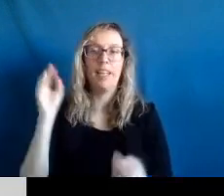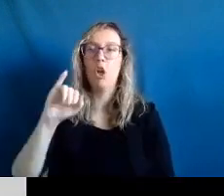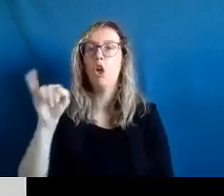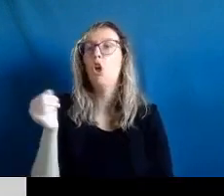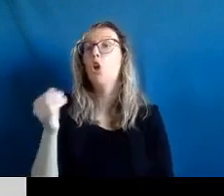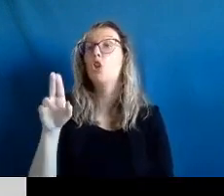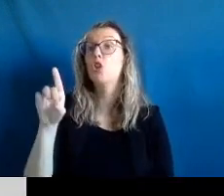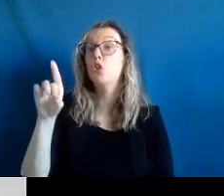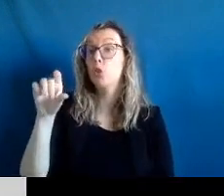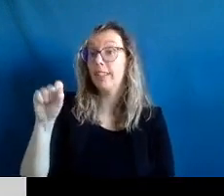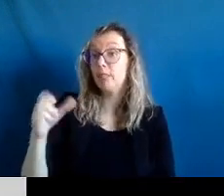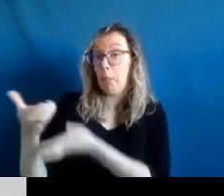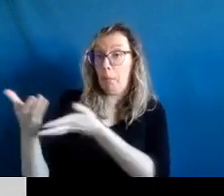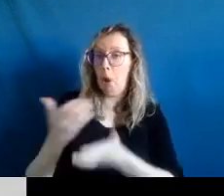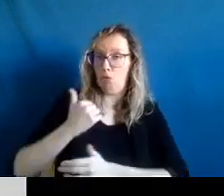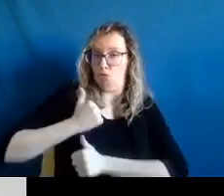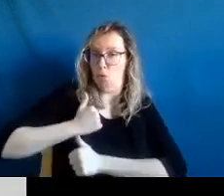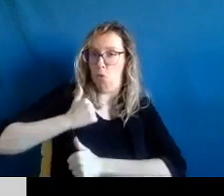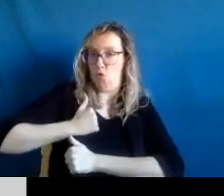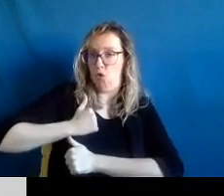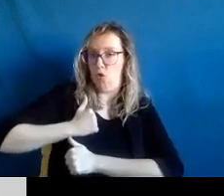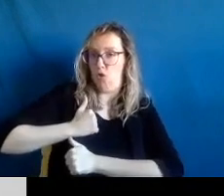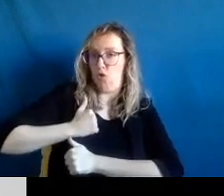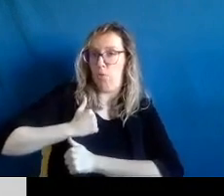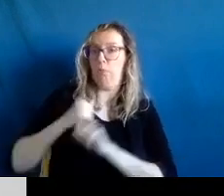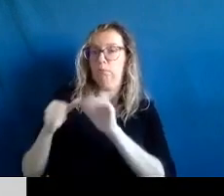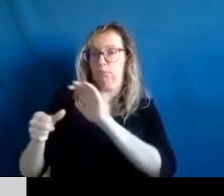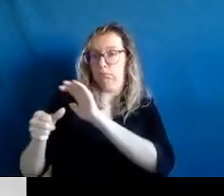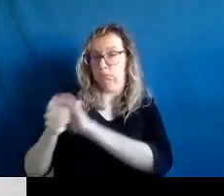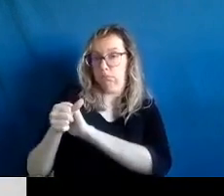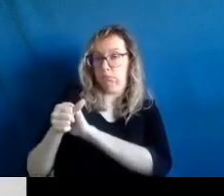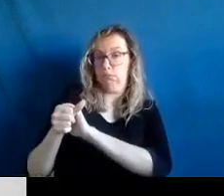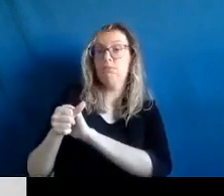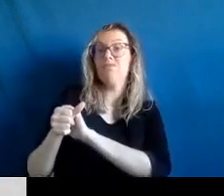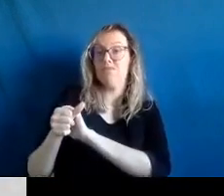and some guards from the chief priests and Pharisees. They came there